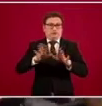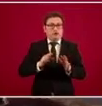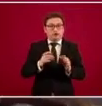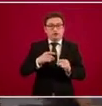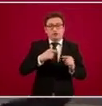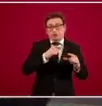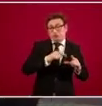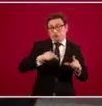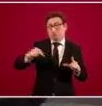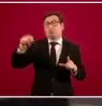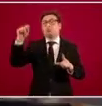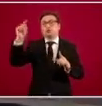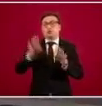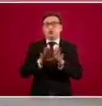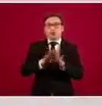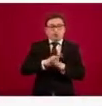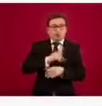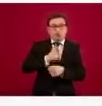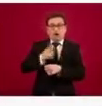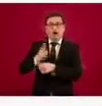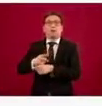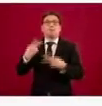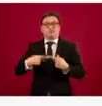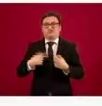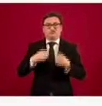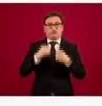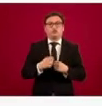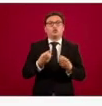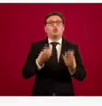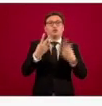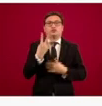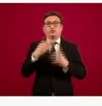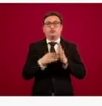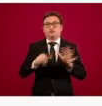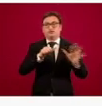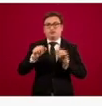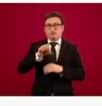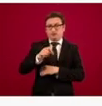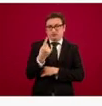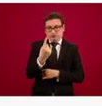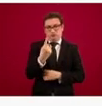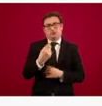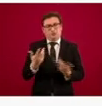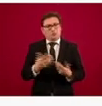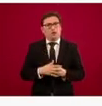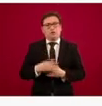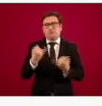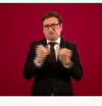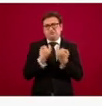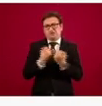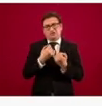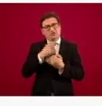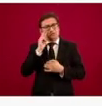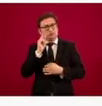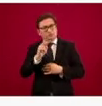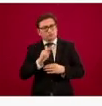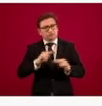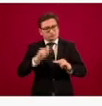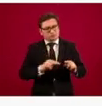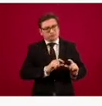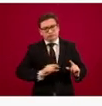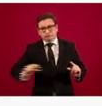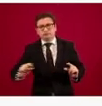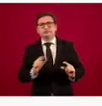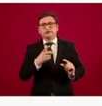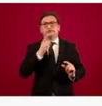the massive mitigation measures that we've been implementing are being effective or not, and we will know